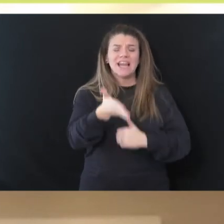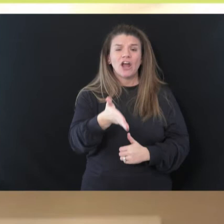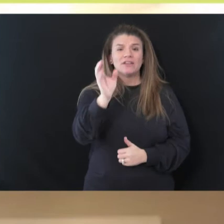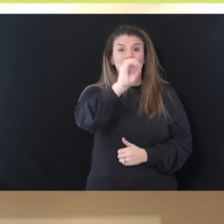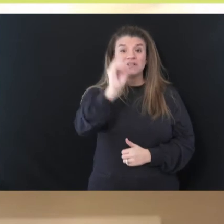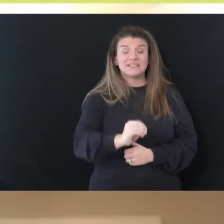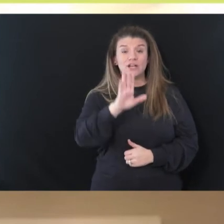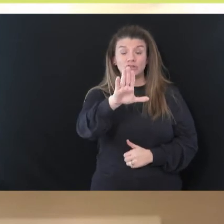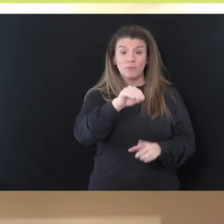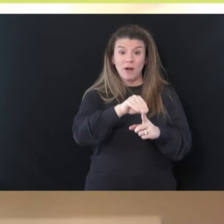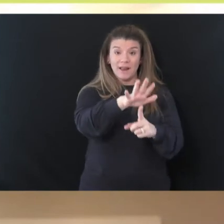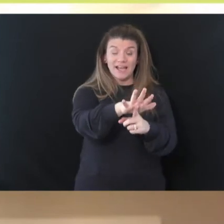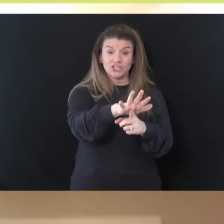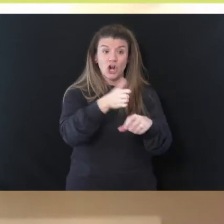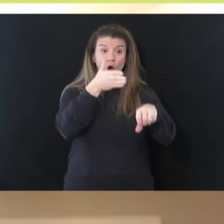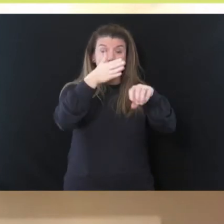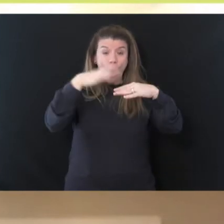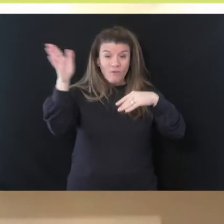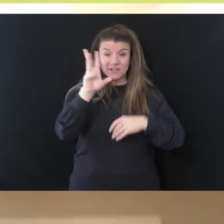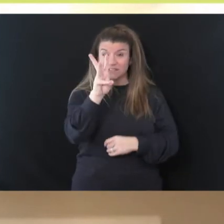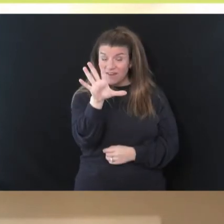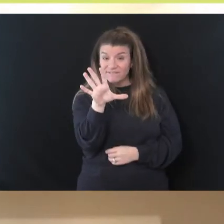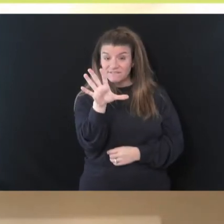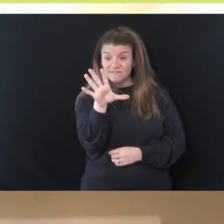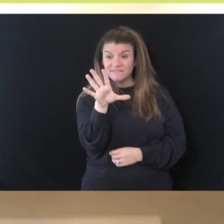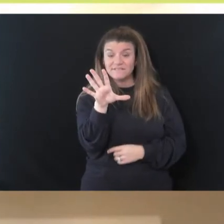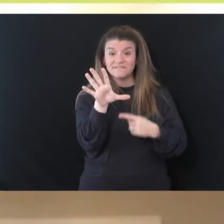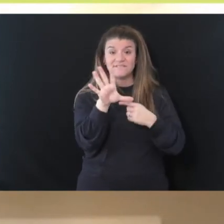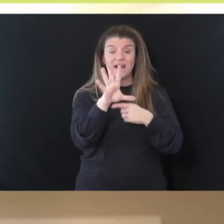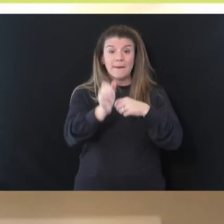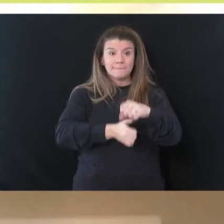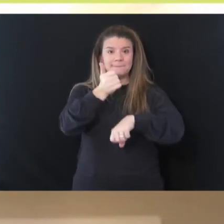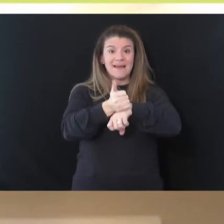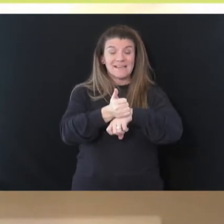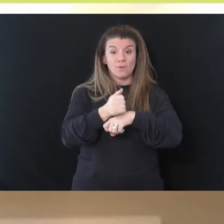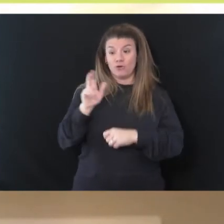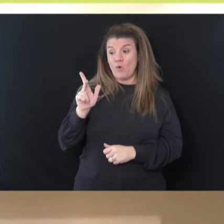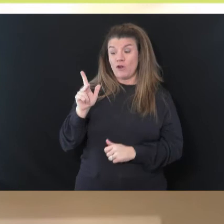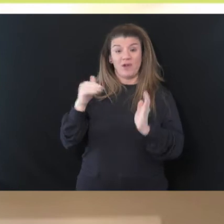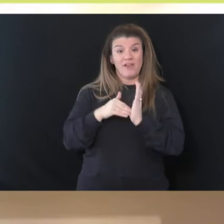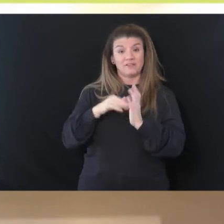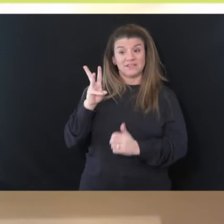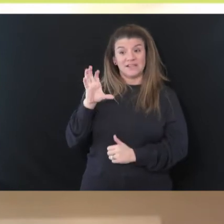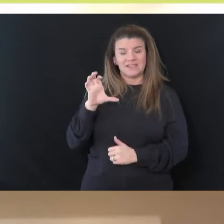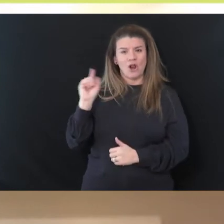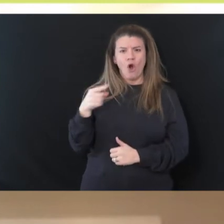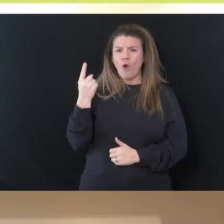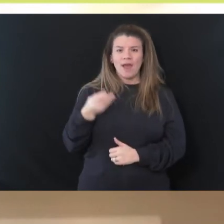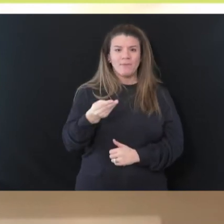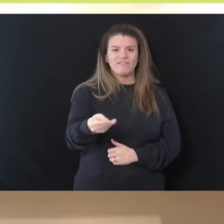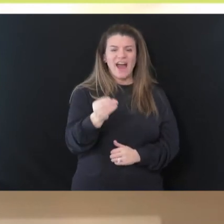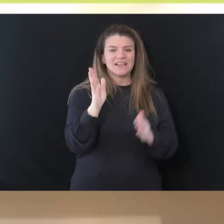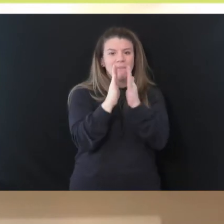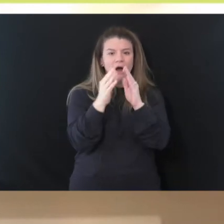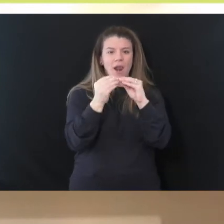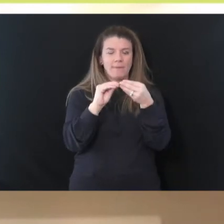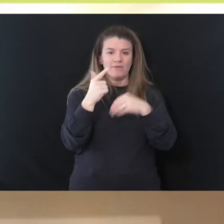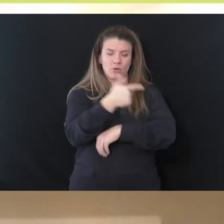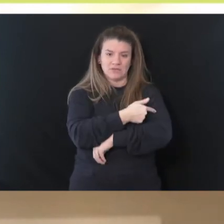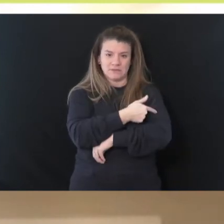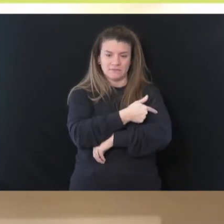of population over the age of 65, based on the 23,600, would only provide a small number of